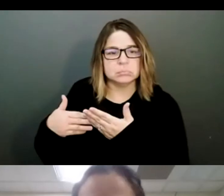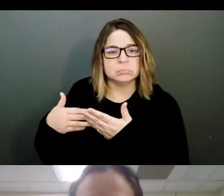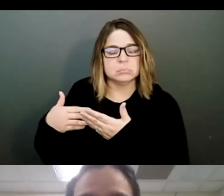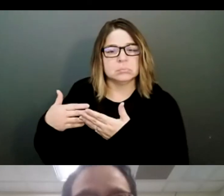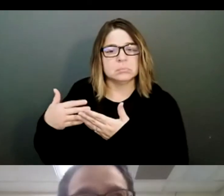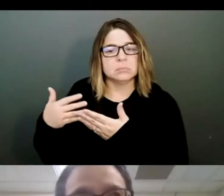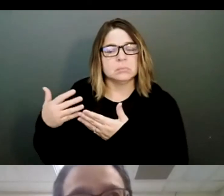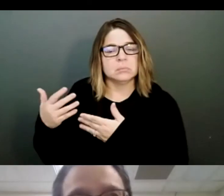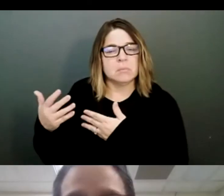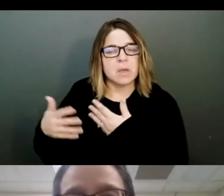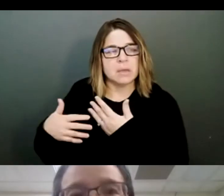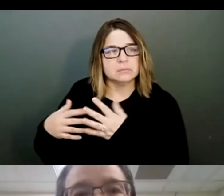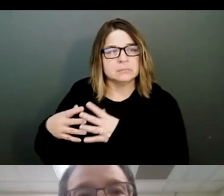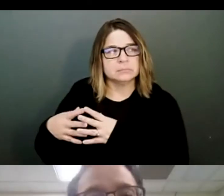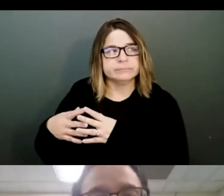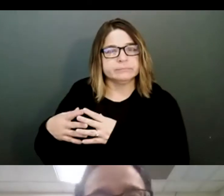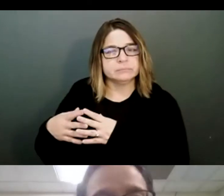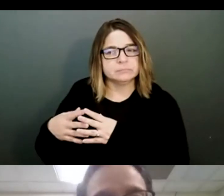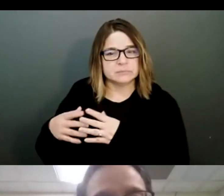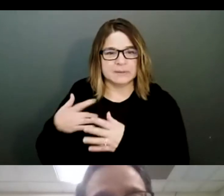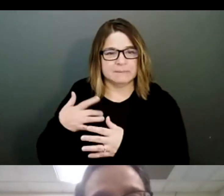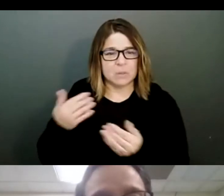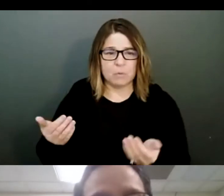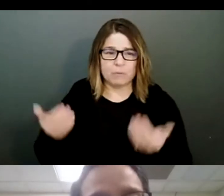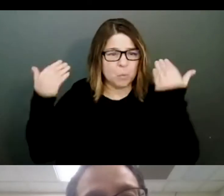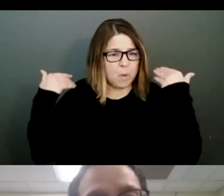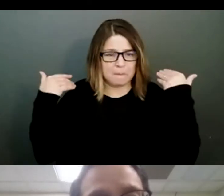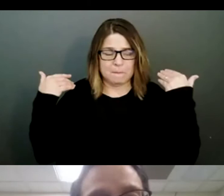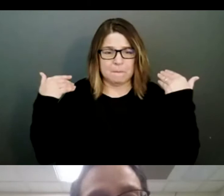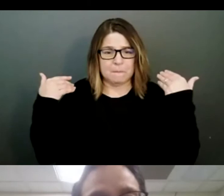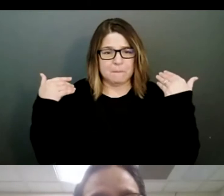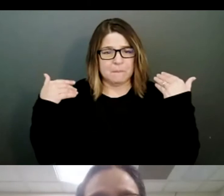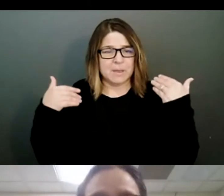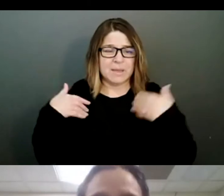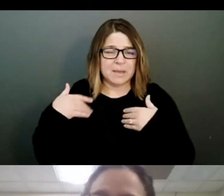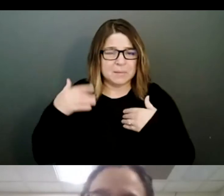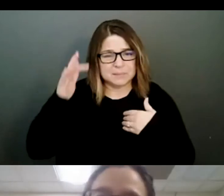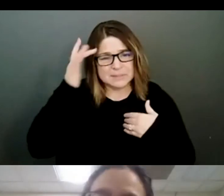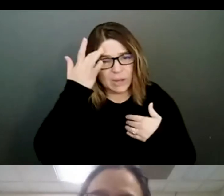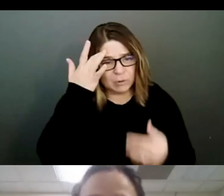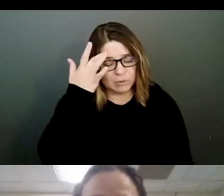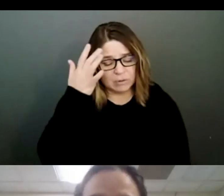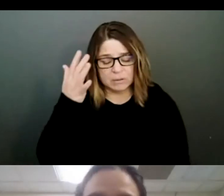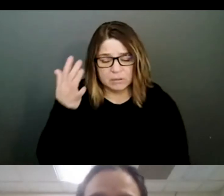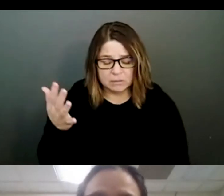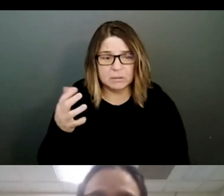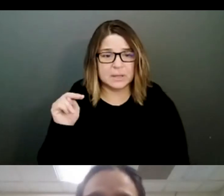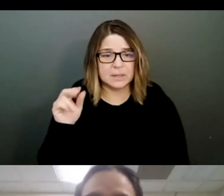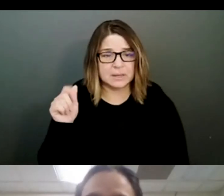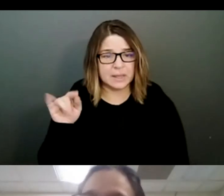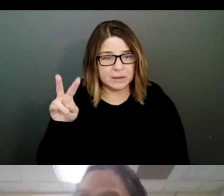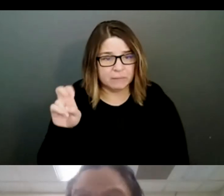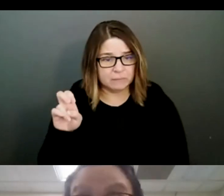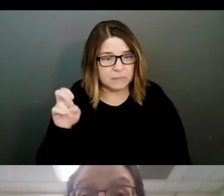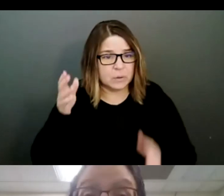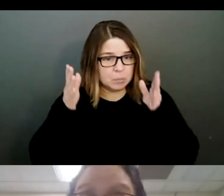And it's kind of overwhelming, and you get tired of that, because as a Native person,